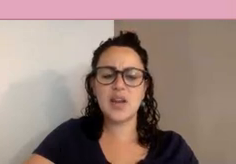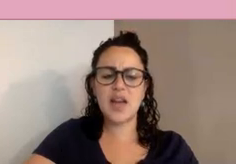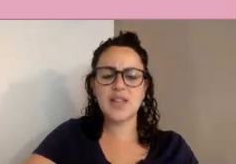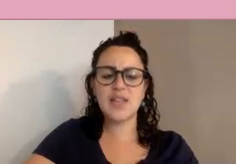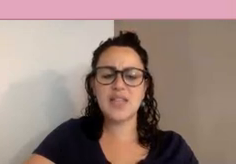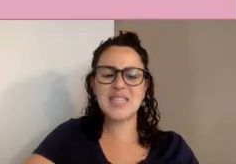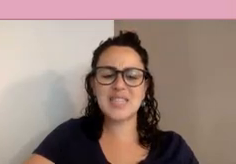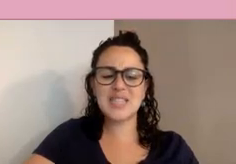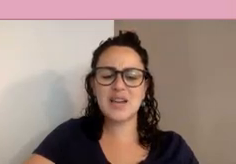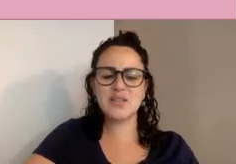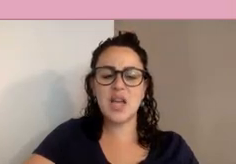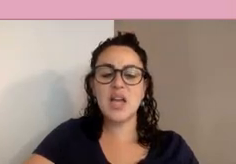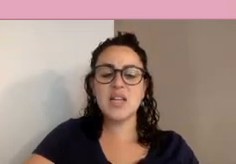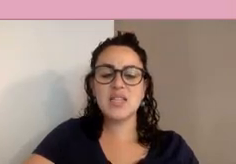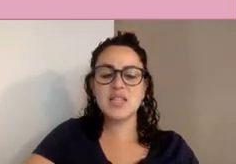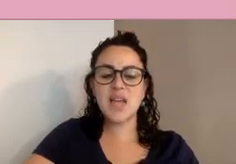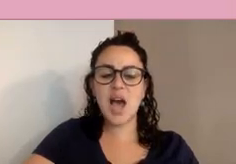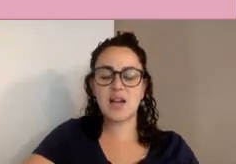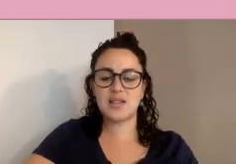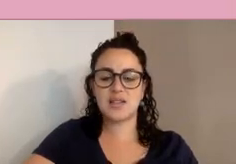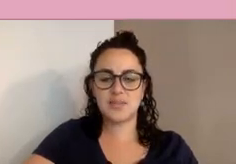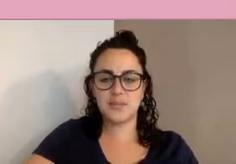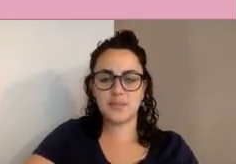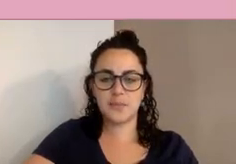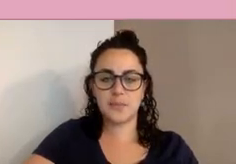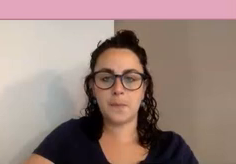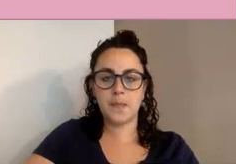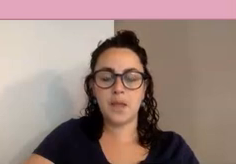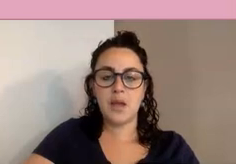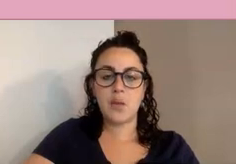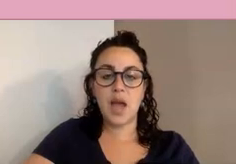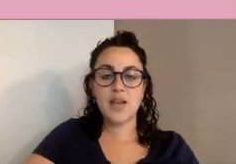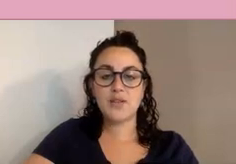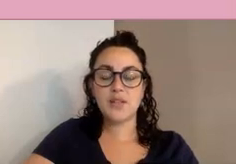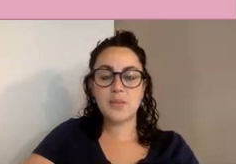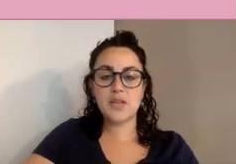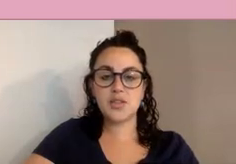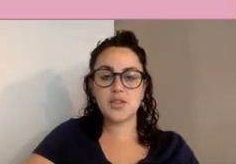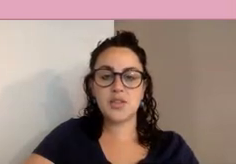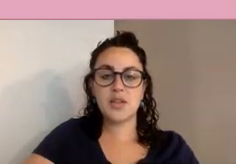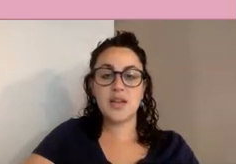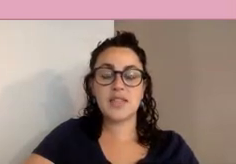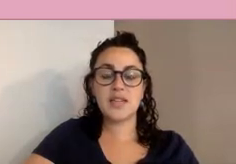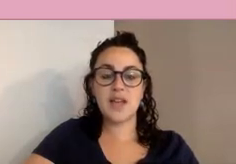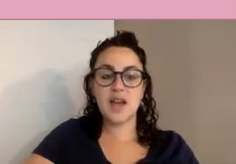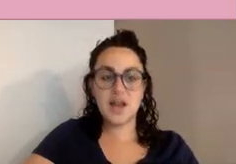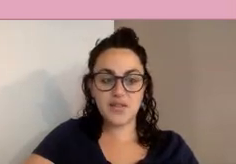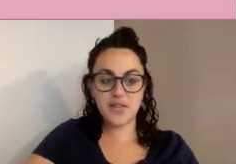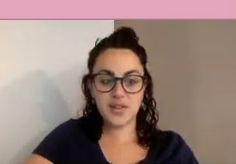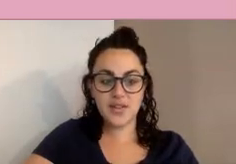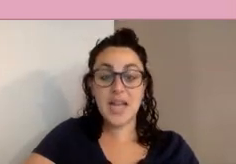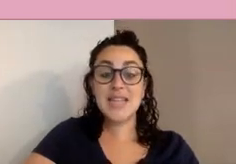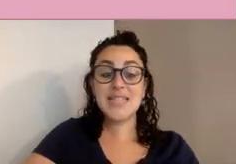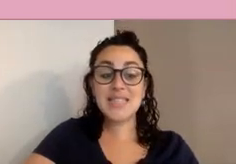with the letter S and the sound socks. When I go to the beach, I see a lot